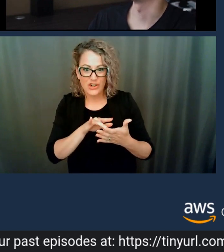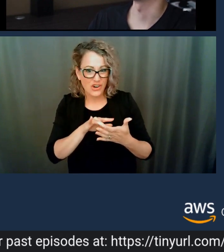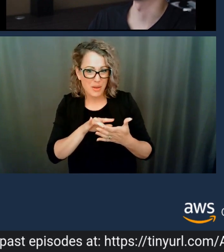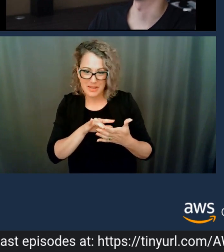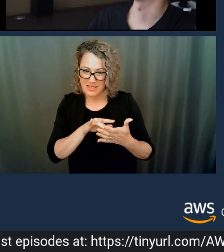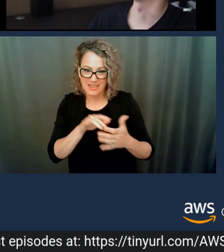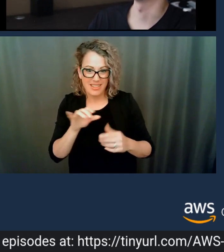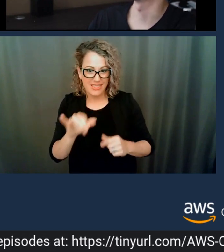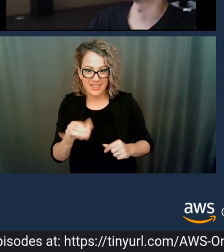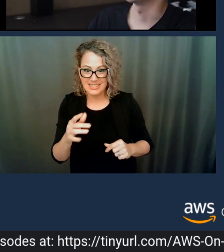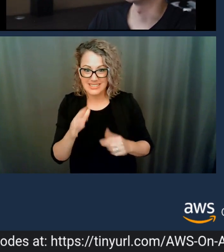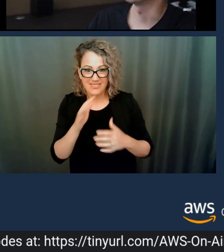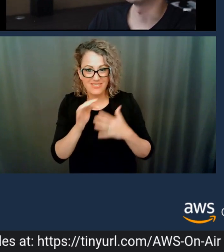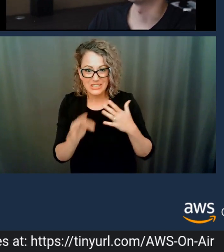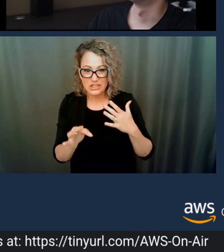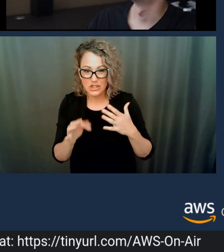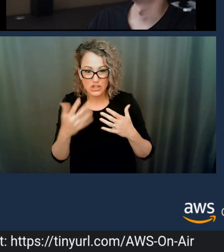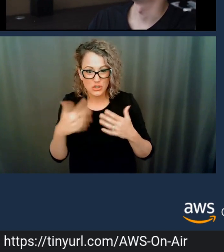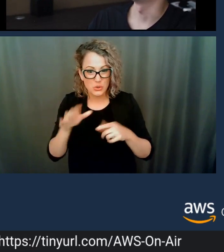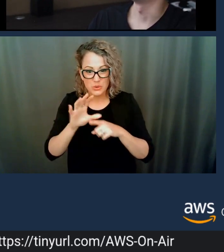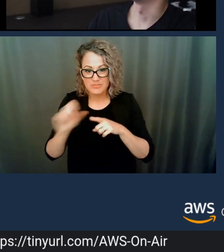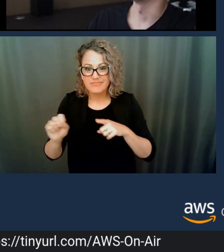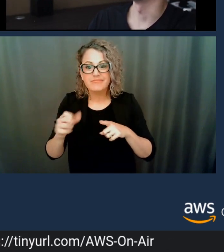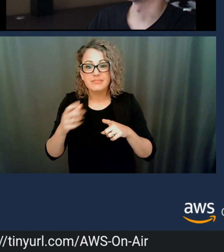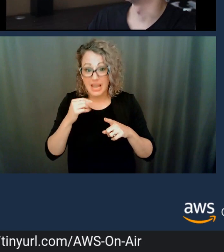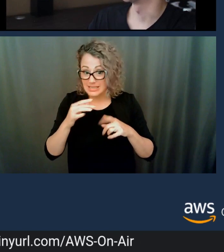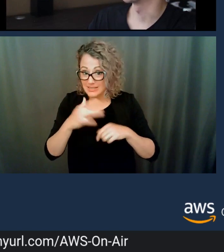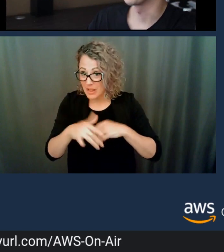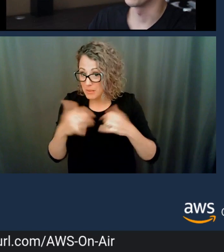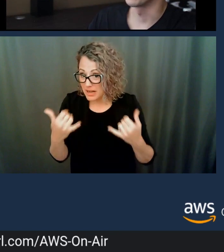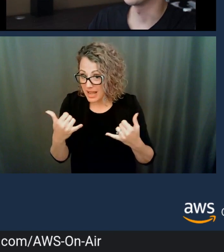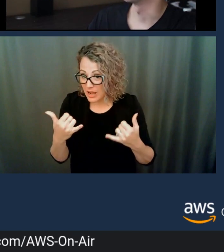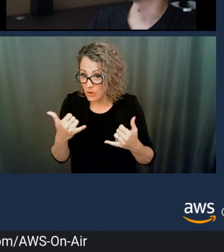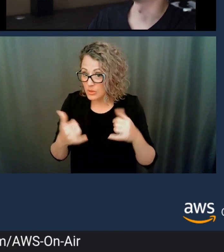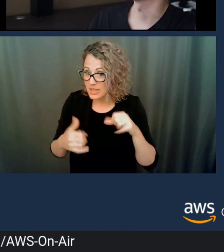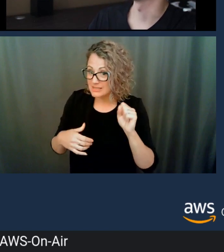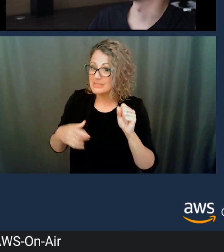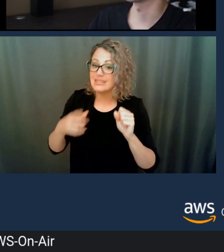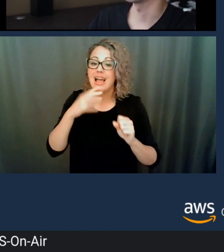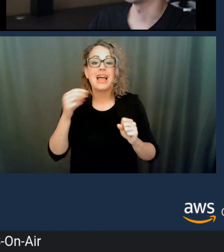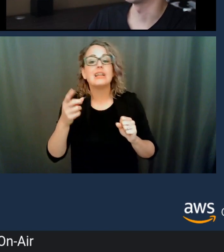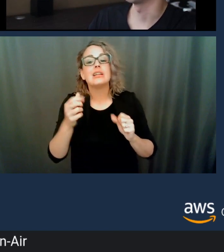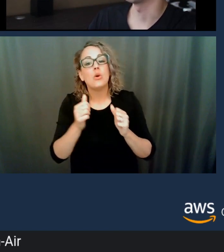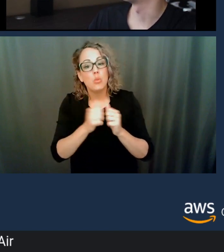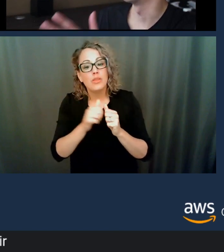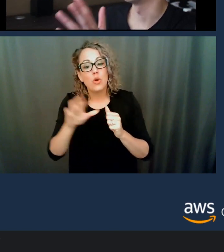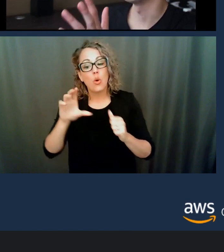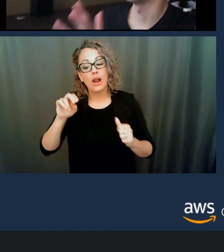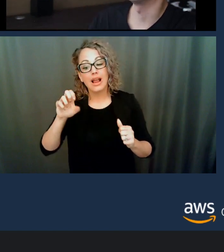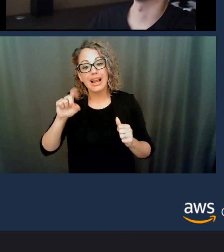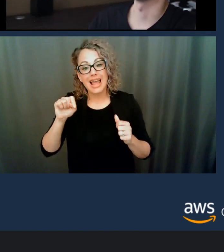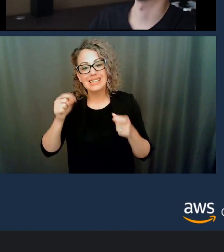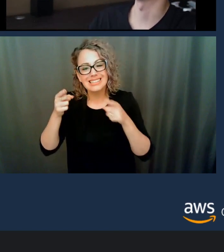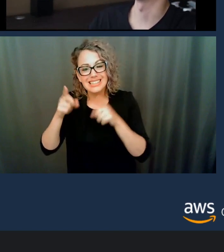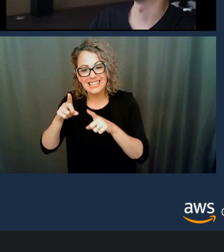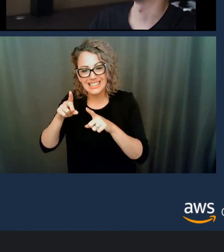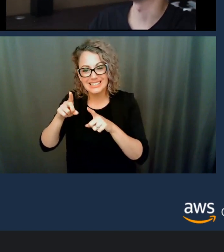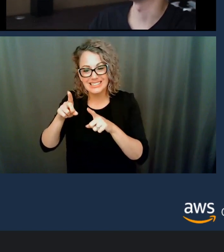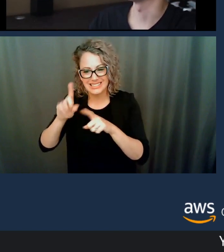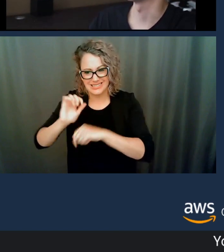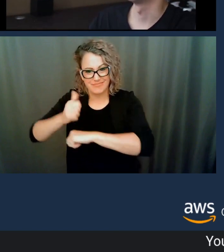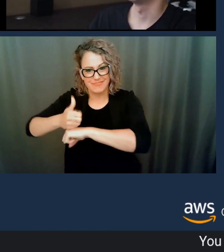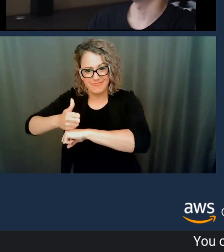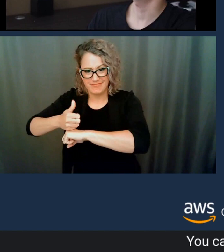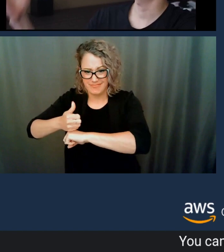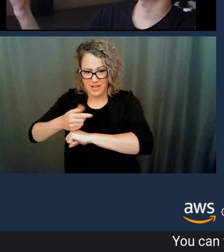I'm wrong, this feature is G8 now. Yes. It comes with your Connect instance from the demo. It looks like it's super easy to